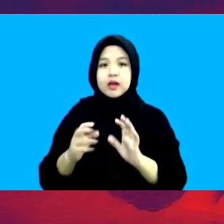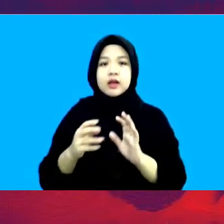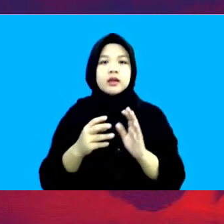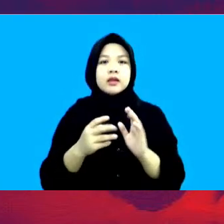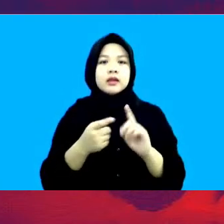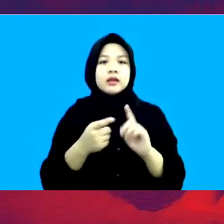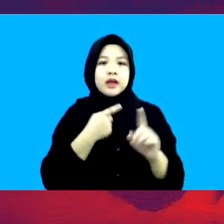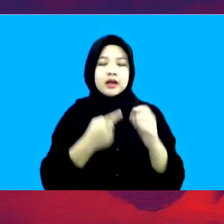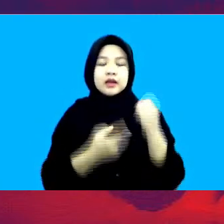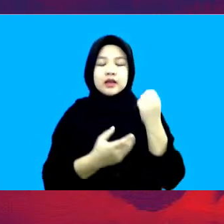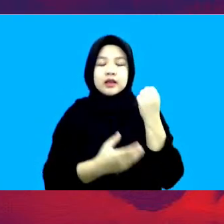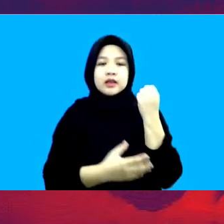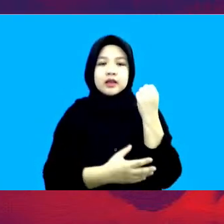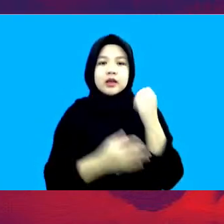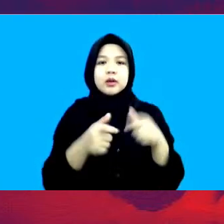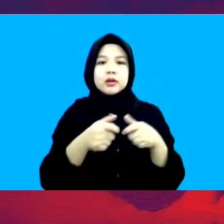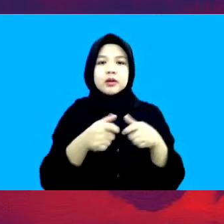hear. So,